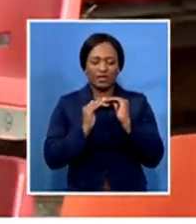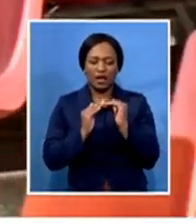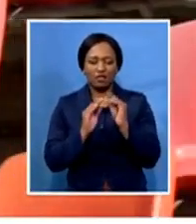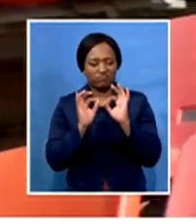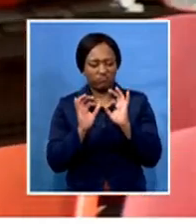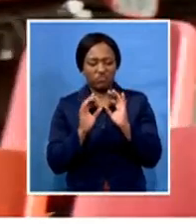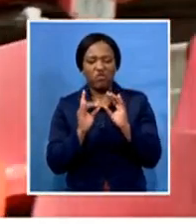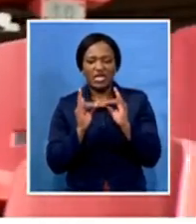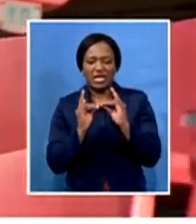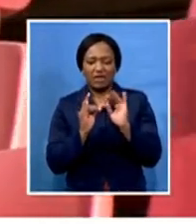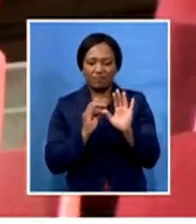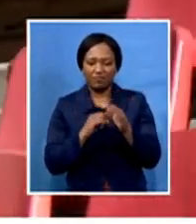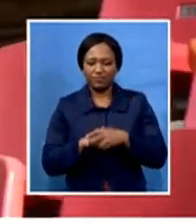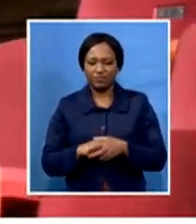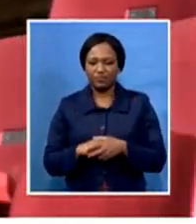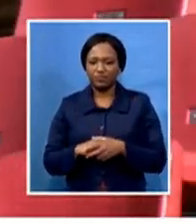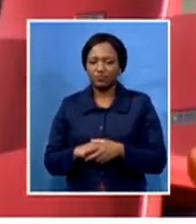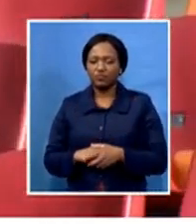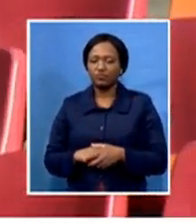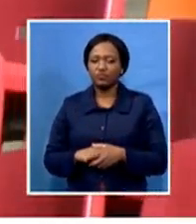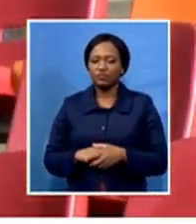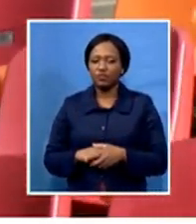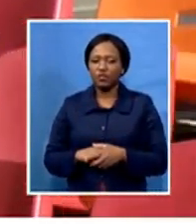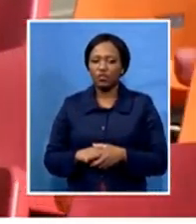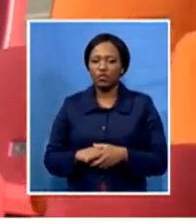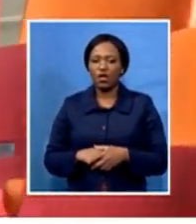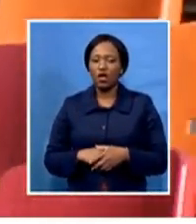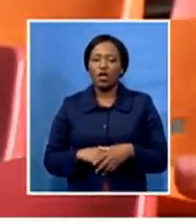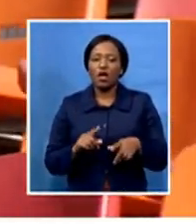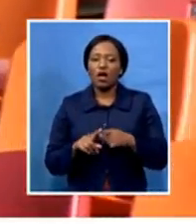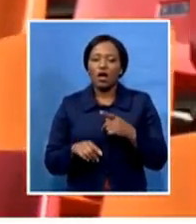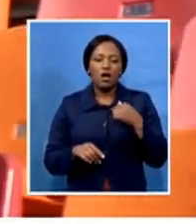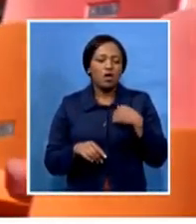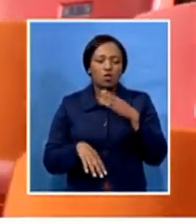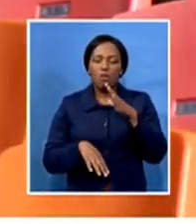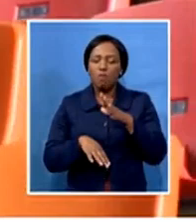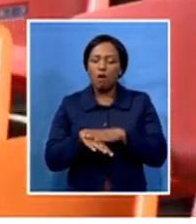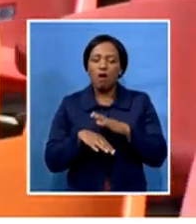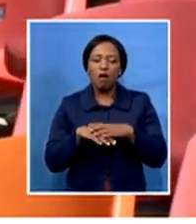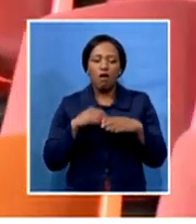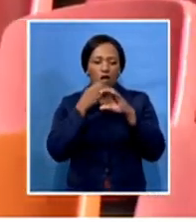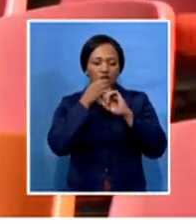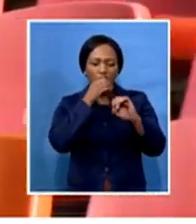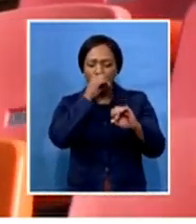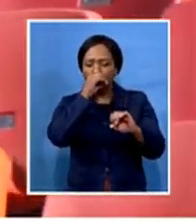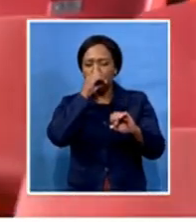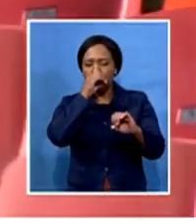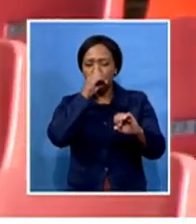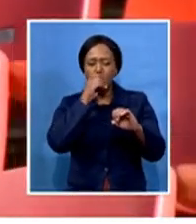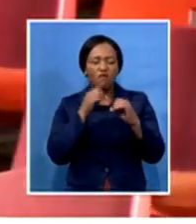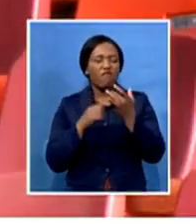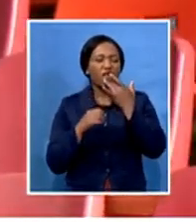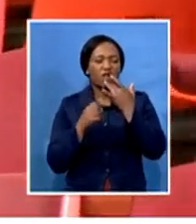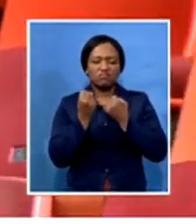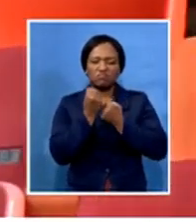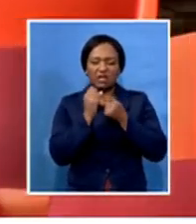no loud vuvuzelas howling or fans cheering for their favorite team, and it's unclear as yet when